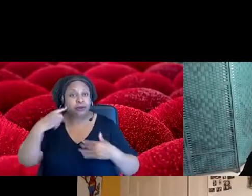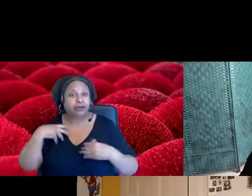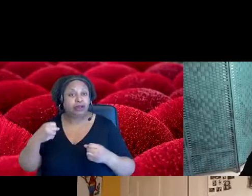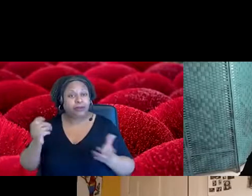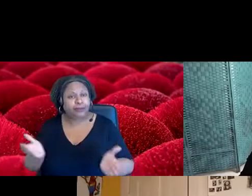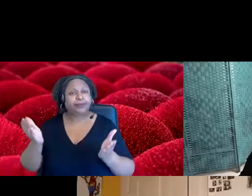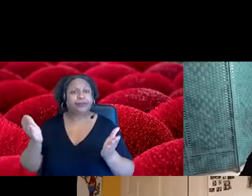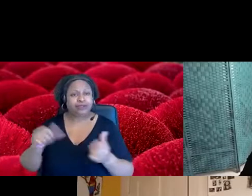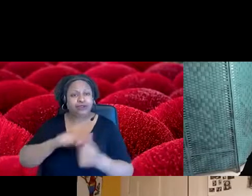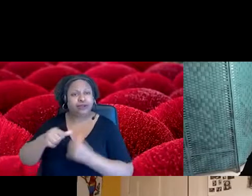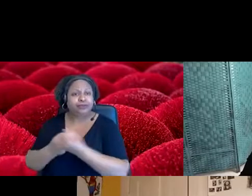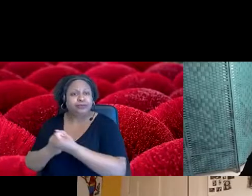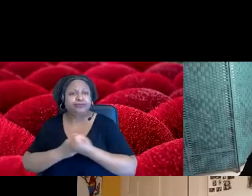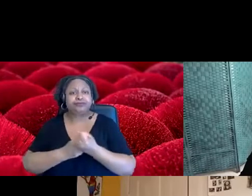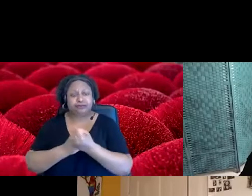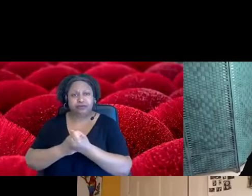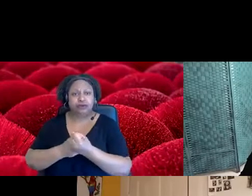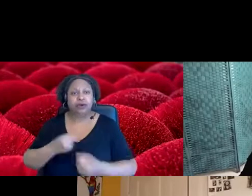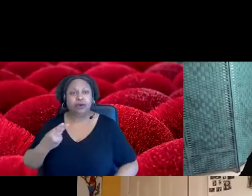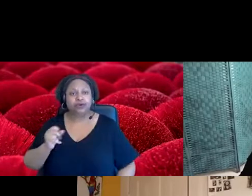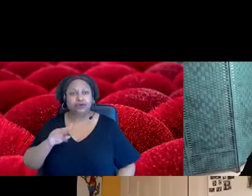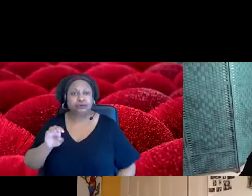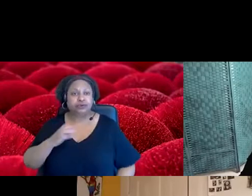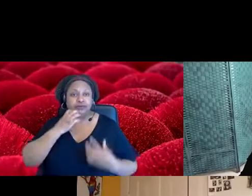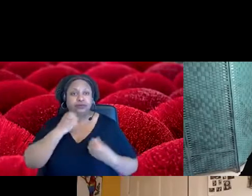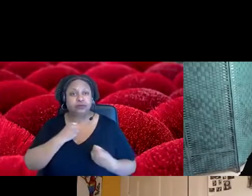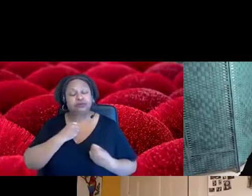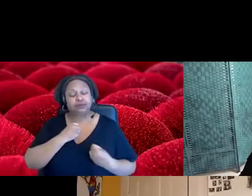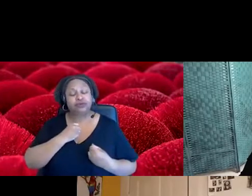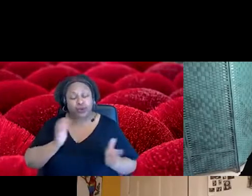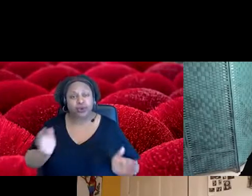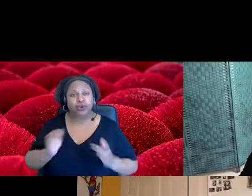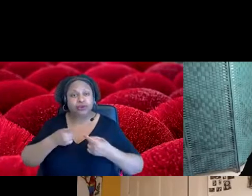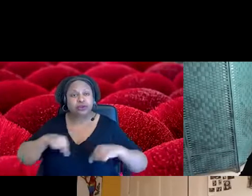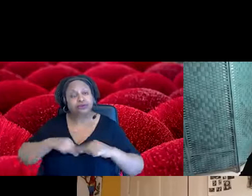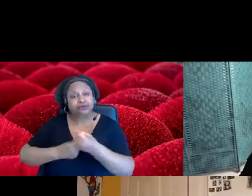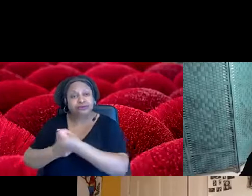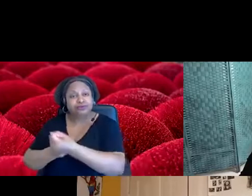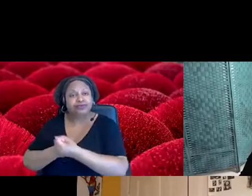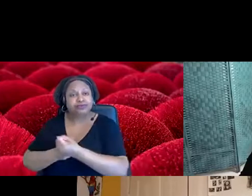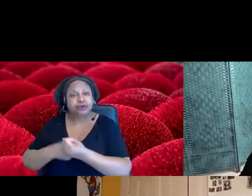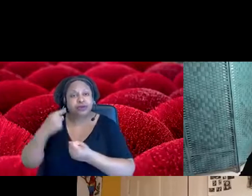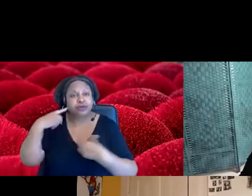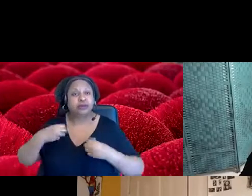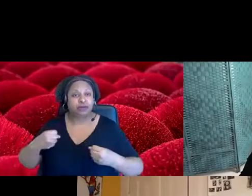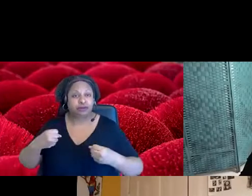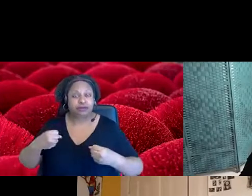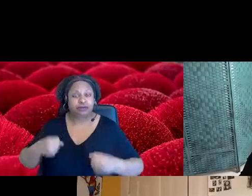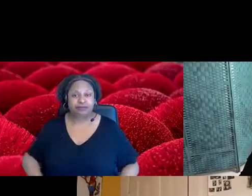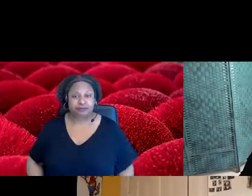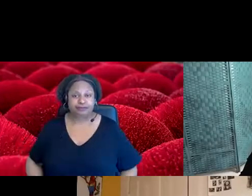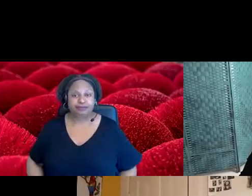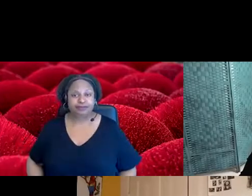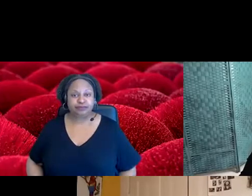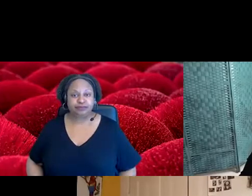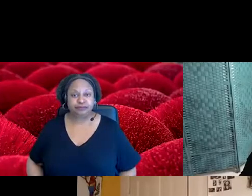pull as Haudenosaunee to do that. However, you throw in some